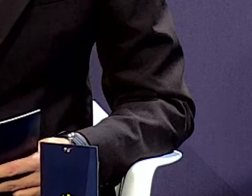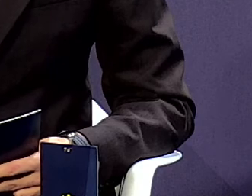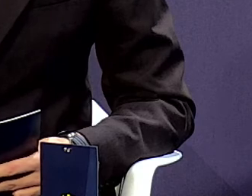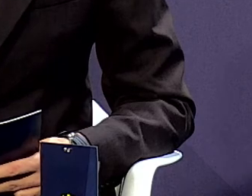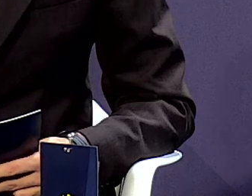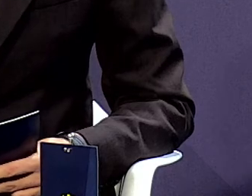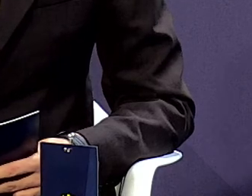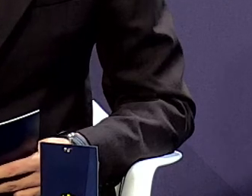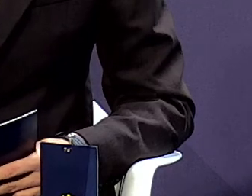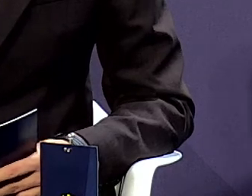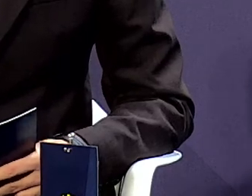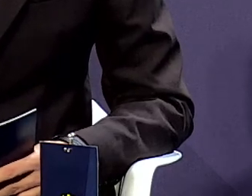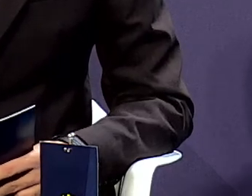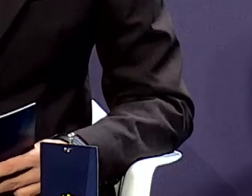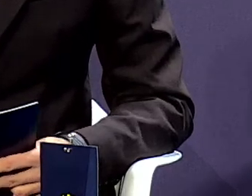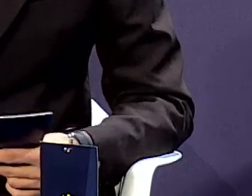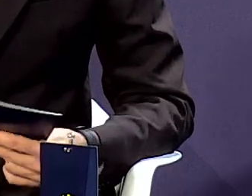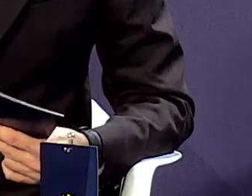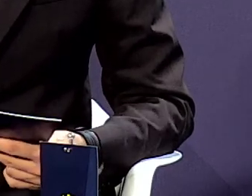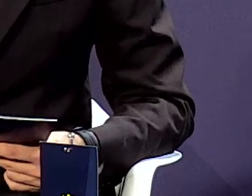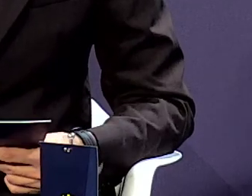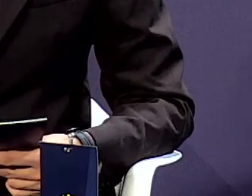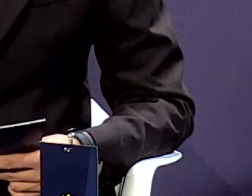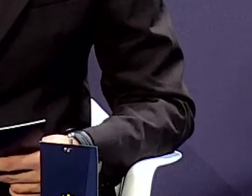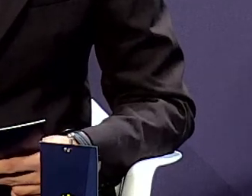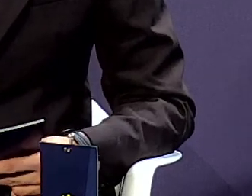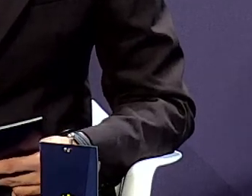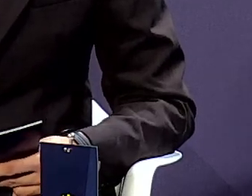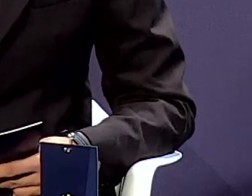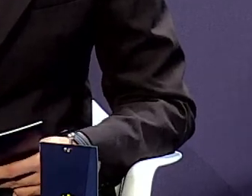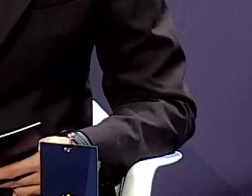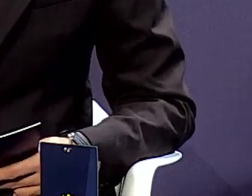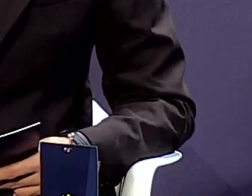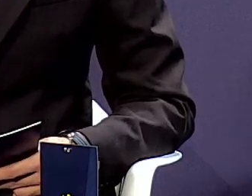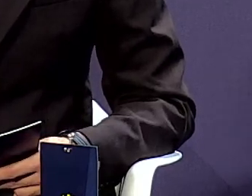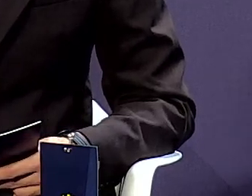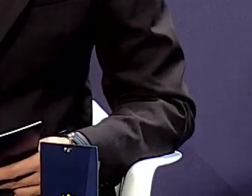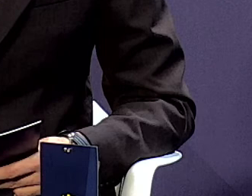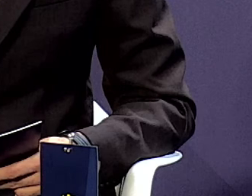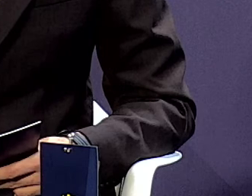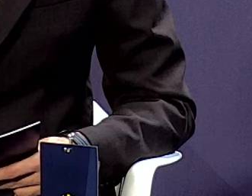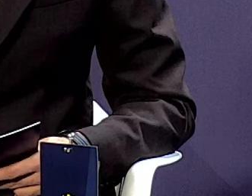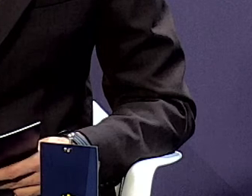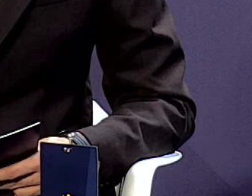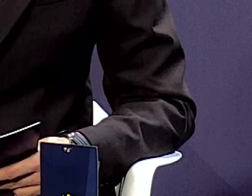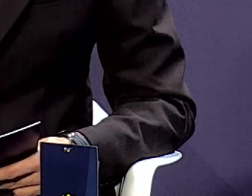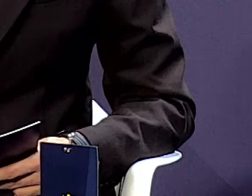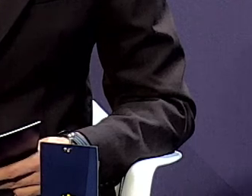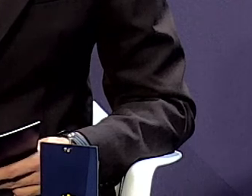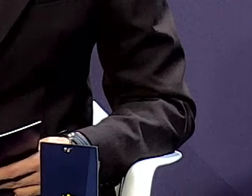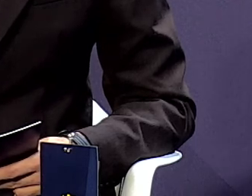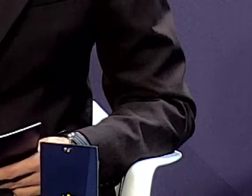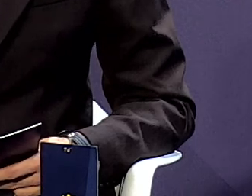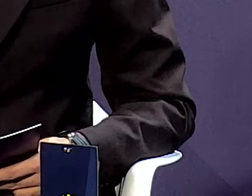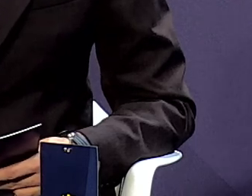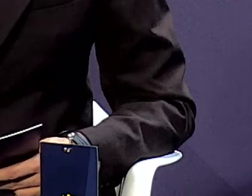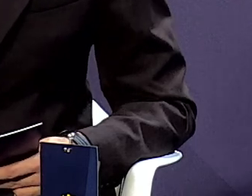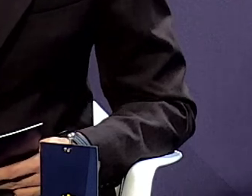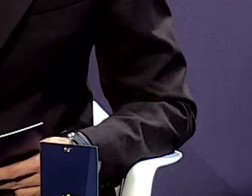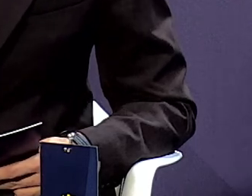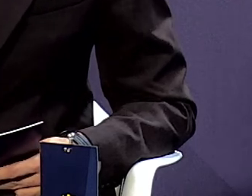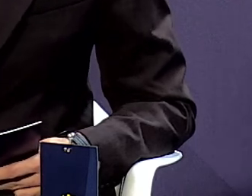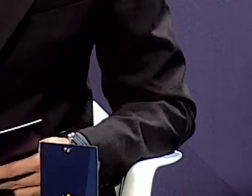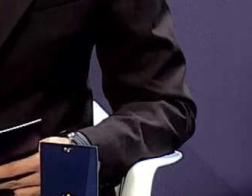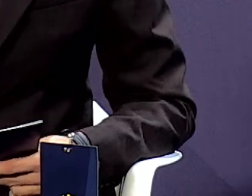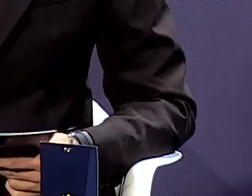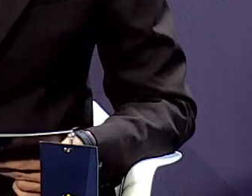My co-facilitator is going to be following the chat and they will communicate with me the questions that we would bring into the stage. They will ask you if you would like to